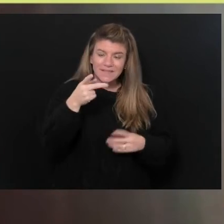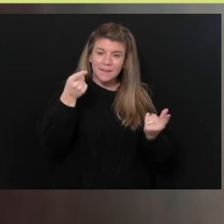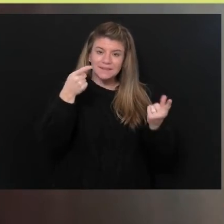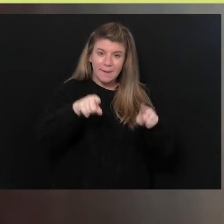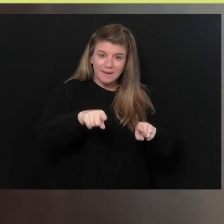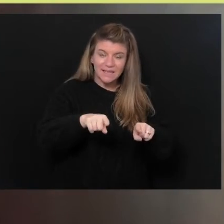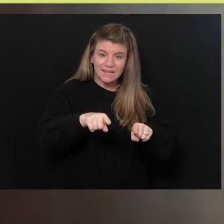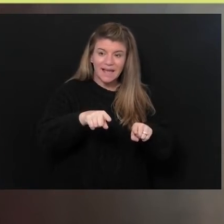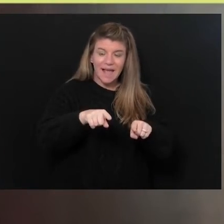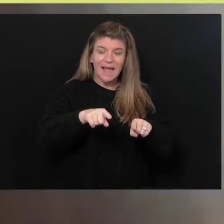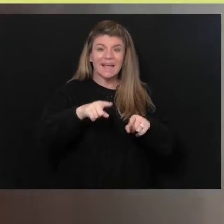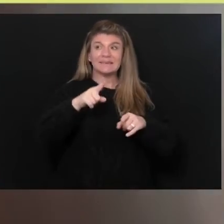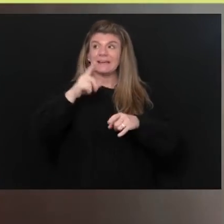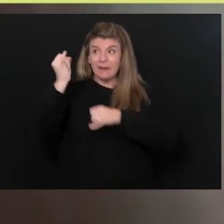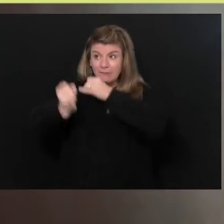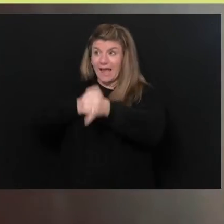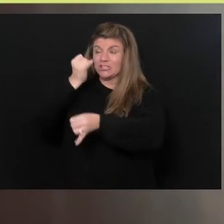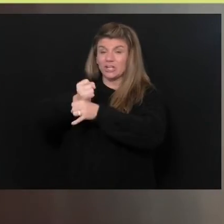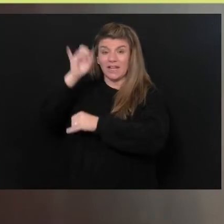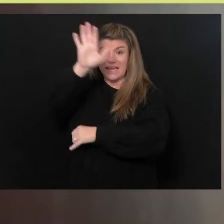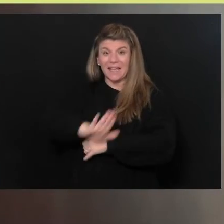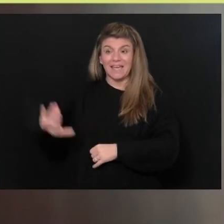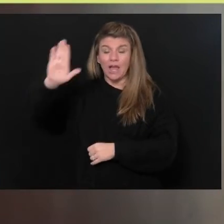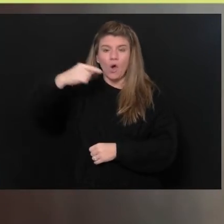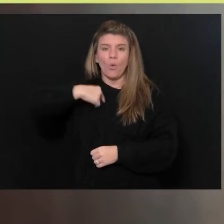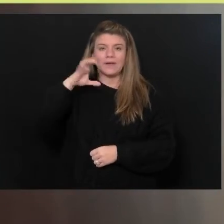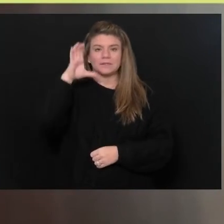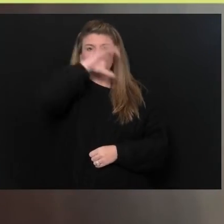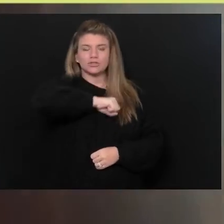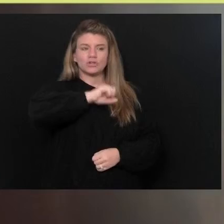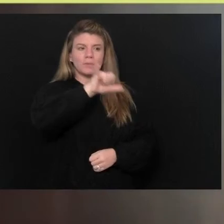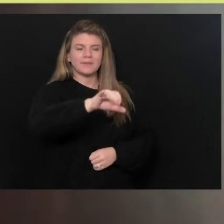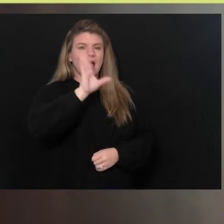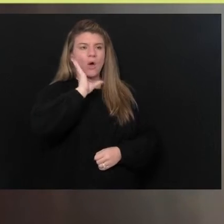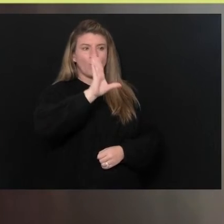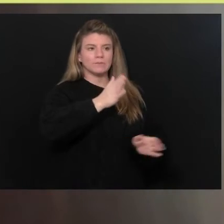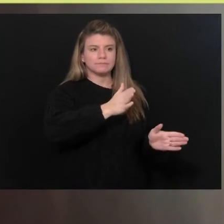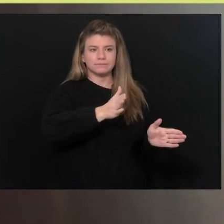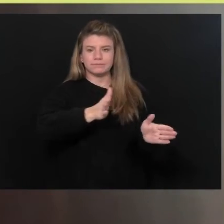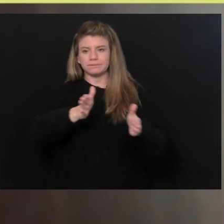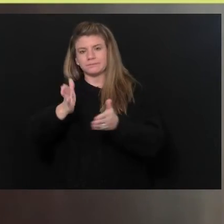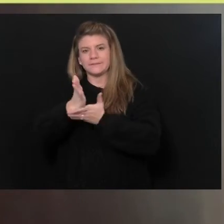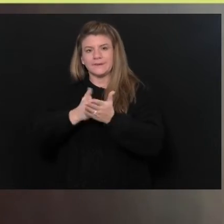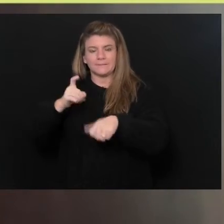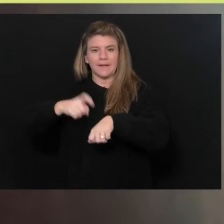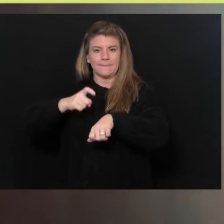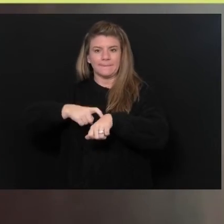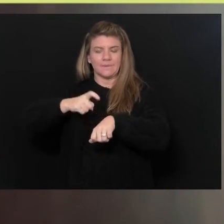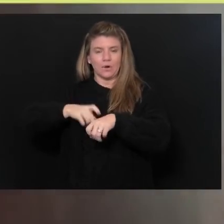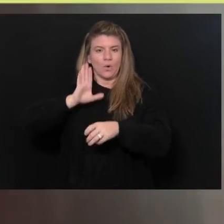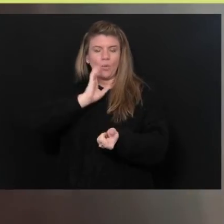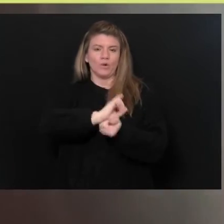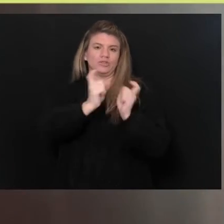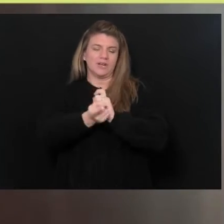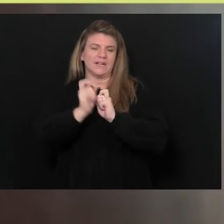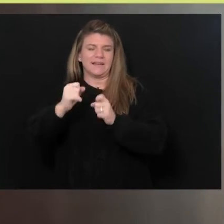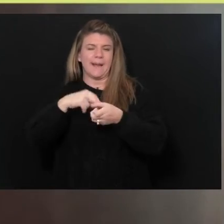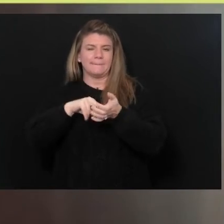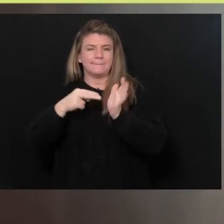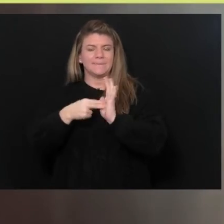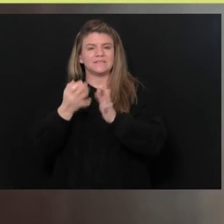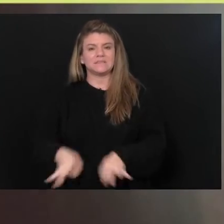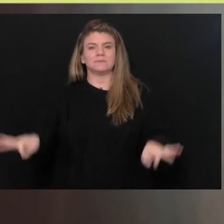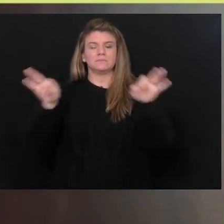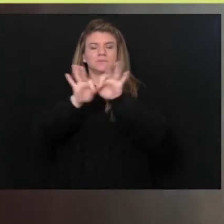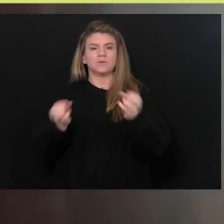happening internationally, and we can presume that that's going to move over some time, that it makes it even more important during these winter